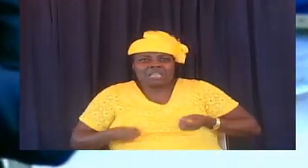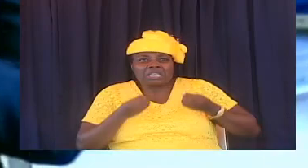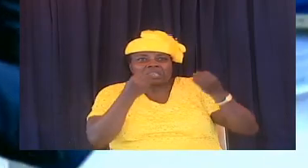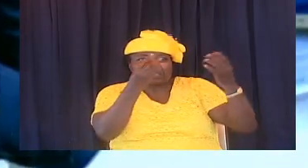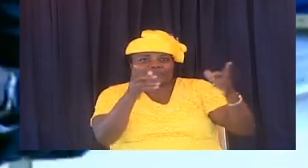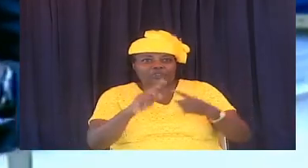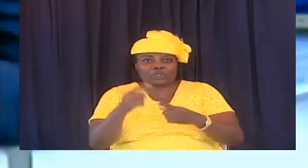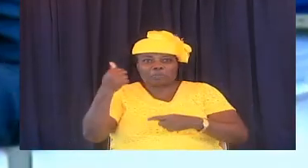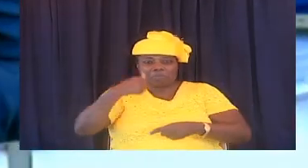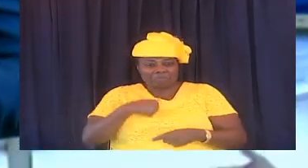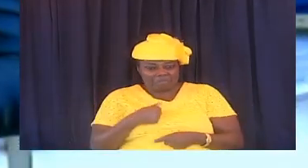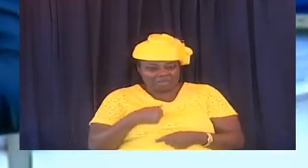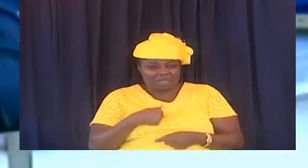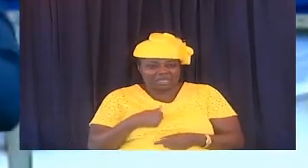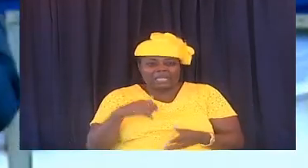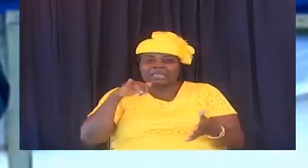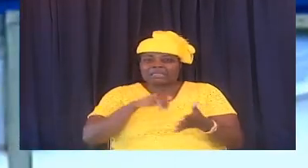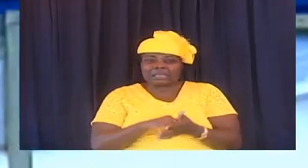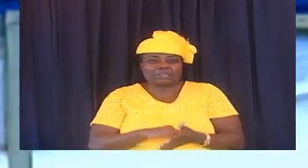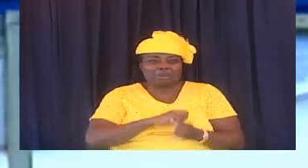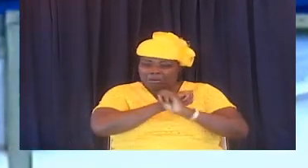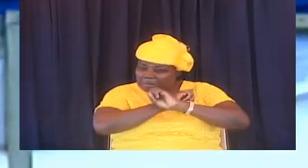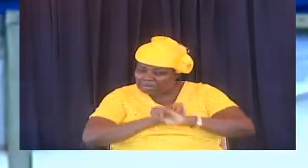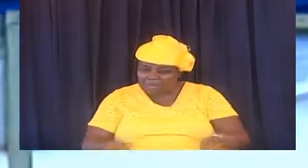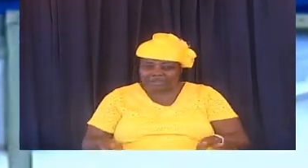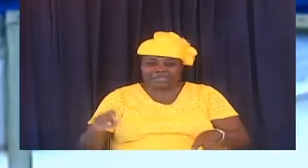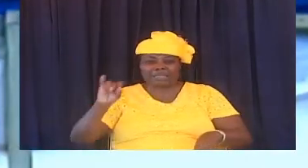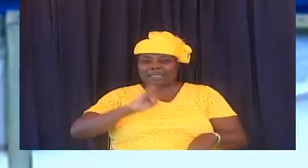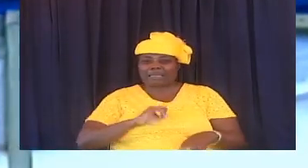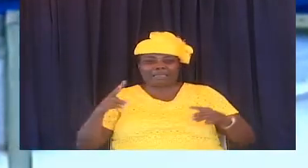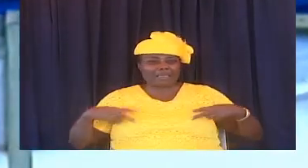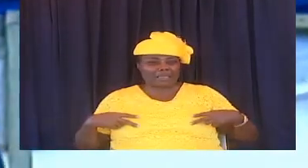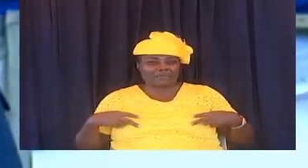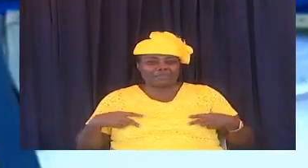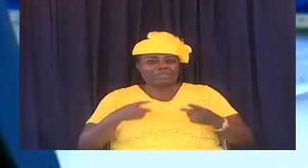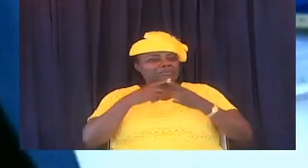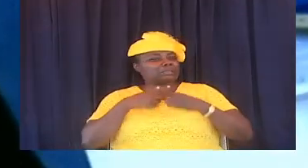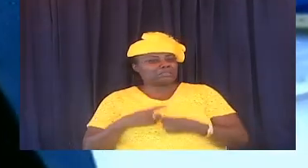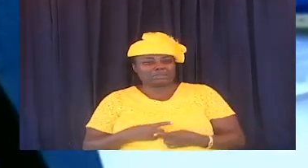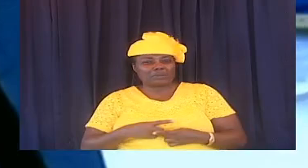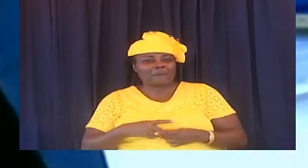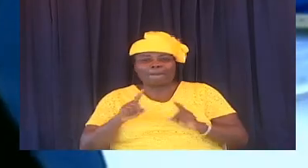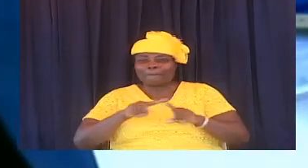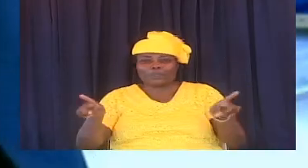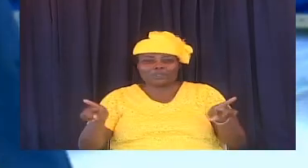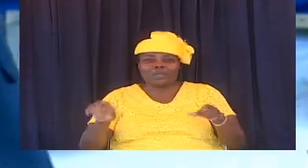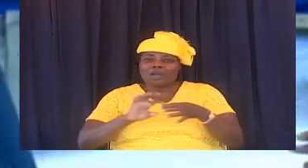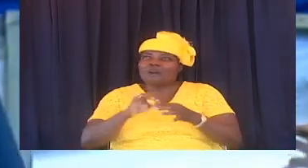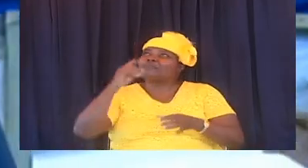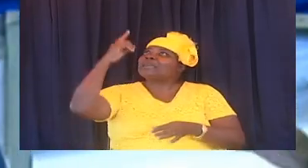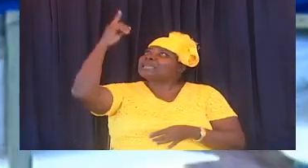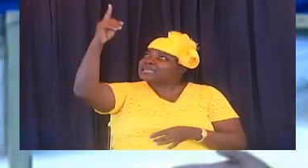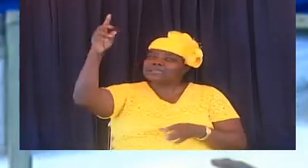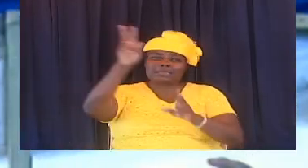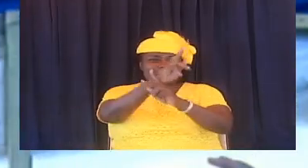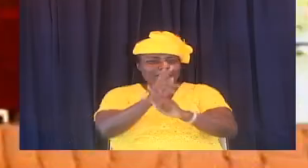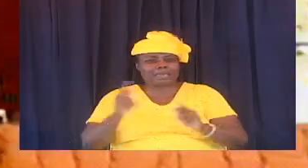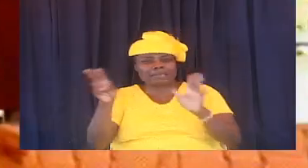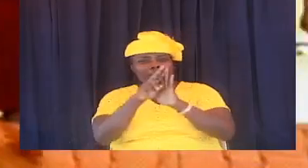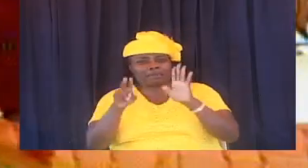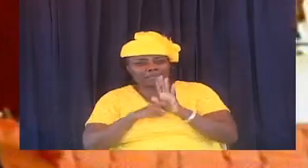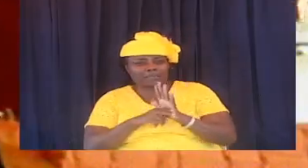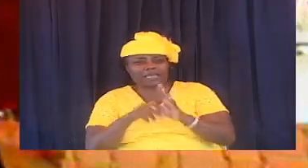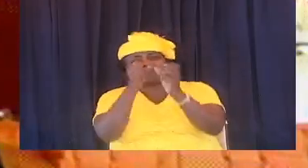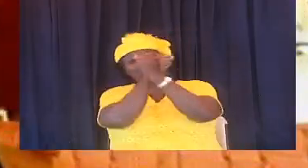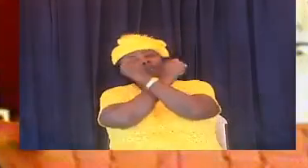me, it's not something that I have deserved, but because of his greatness, because of his kindness, because of his love. And, you know,